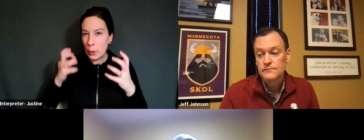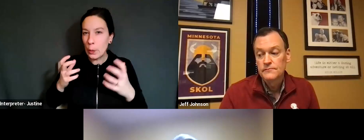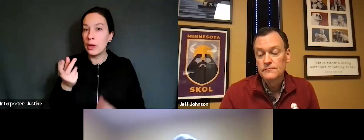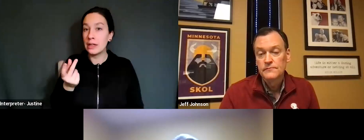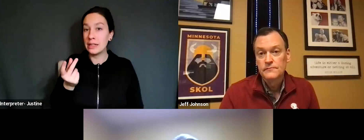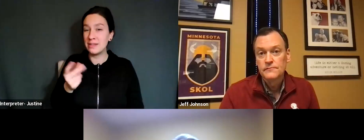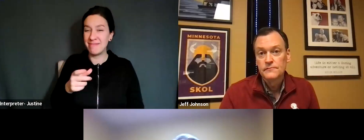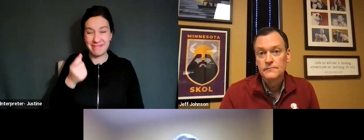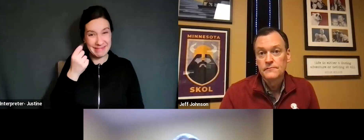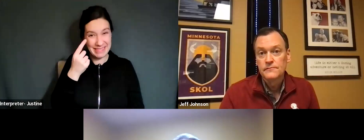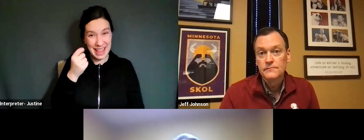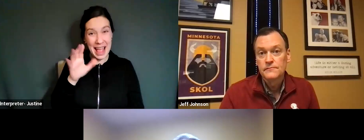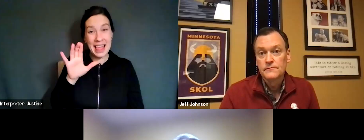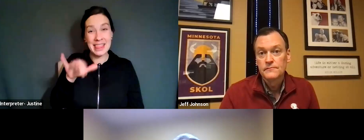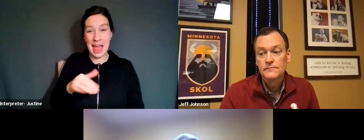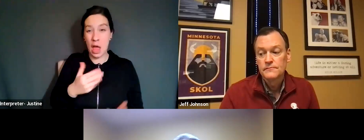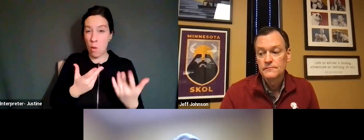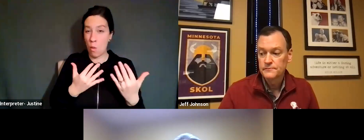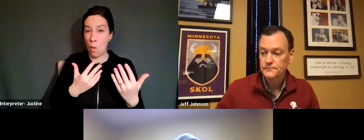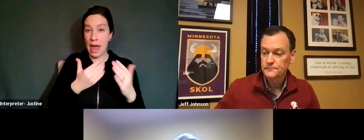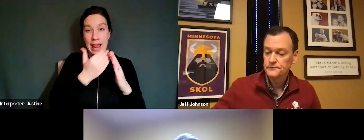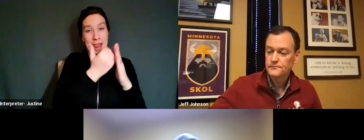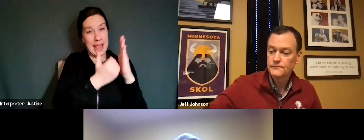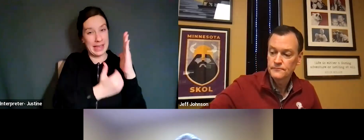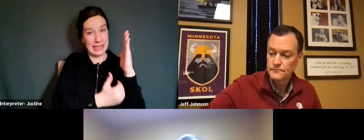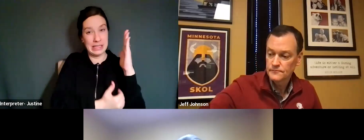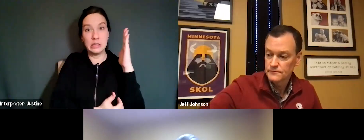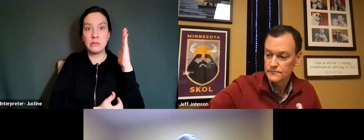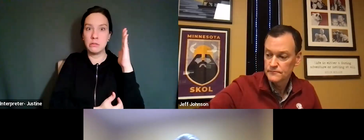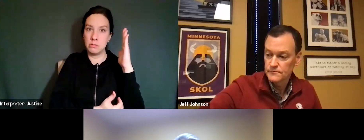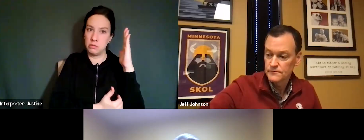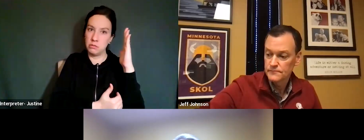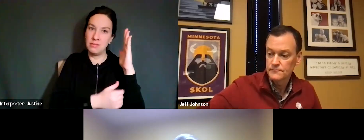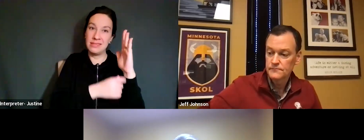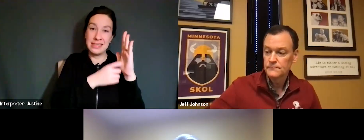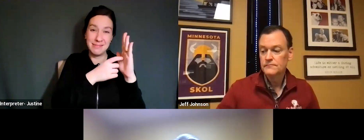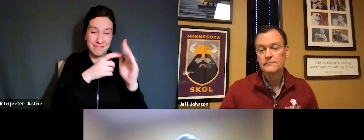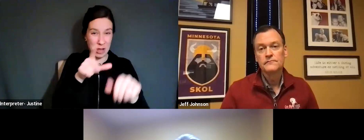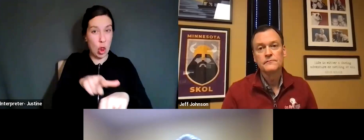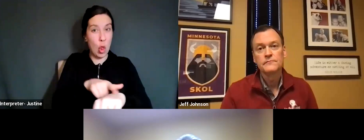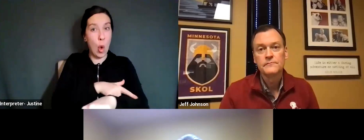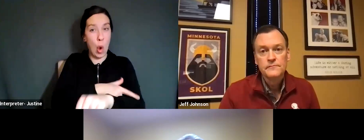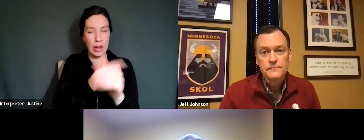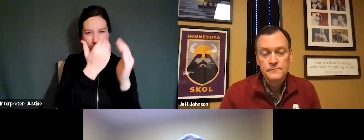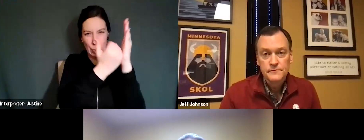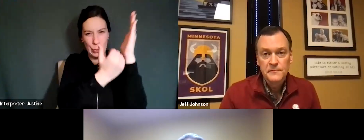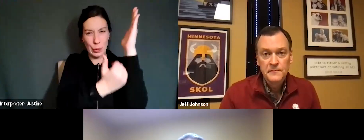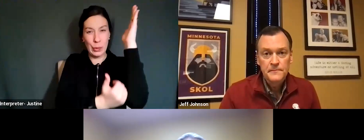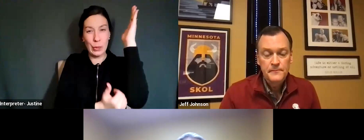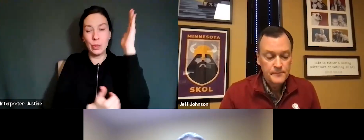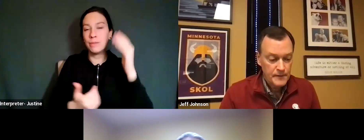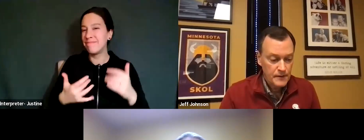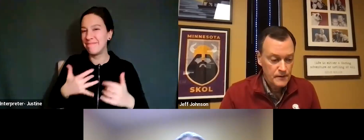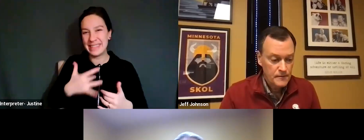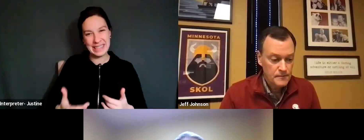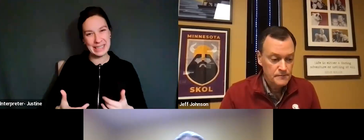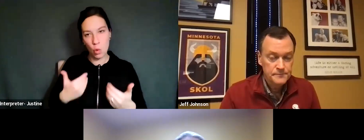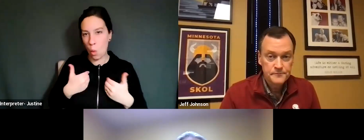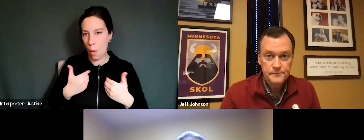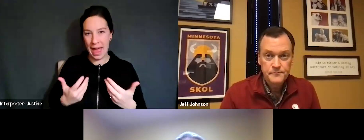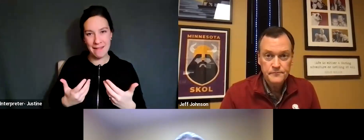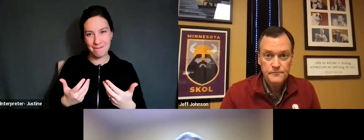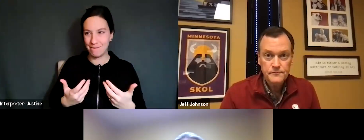be long. So we don't have many poodles at any given time. I would